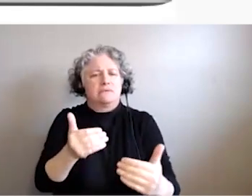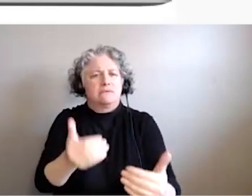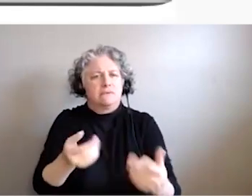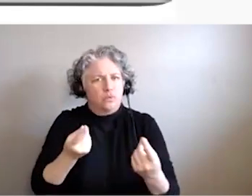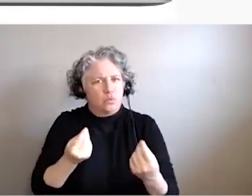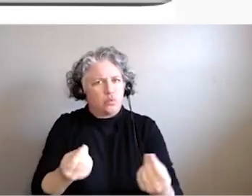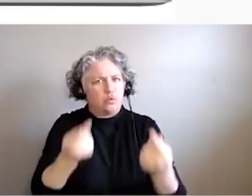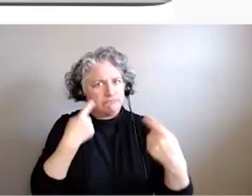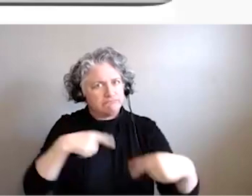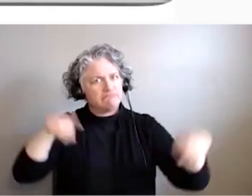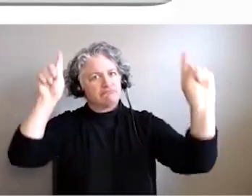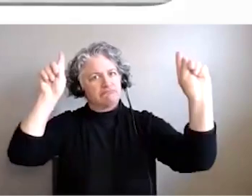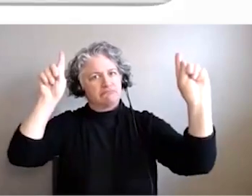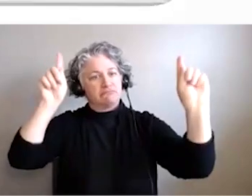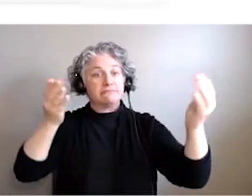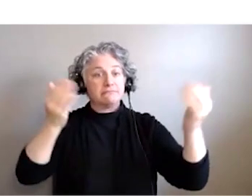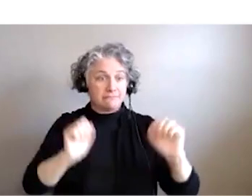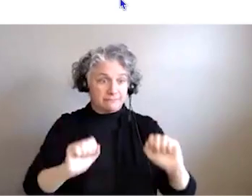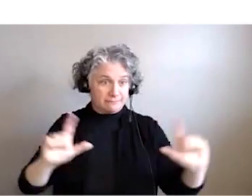please.